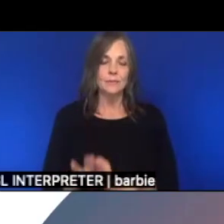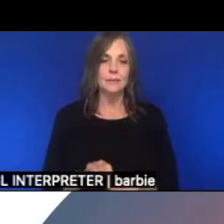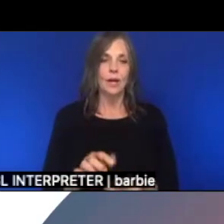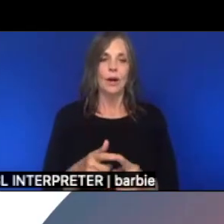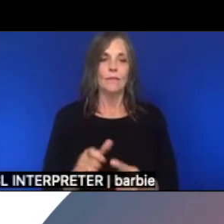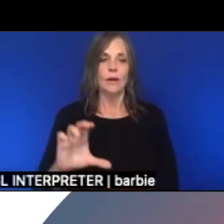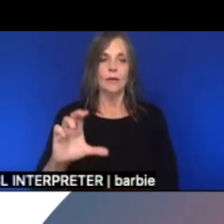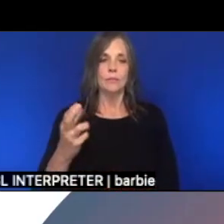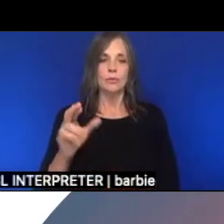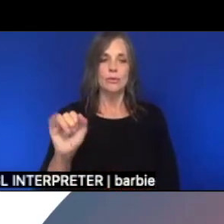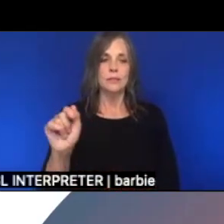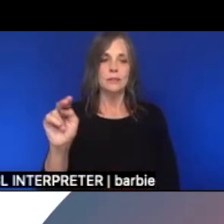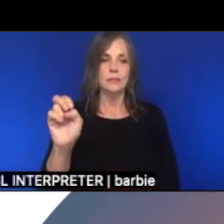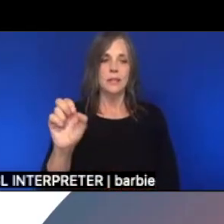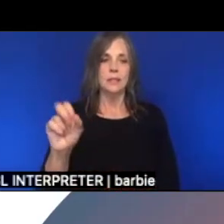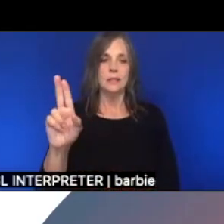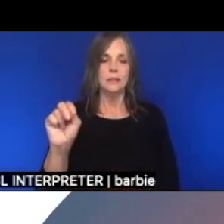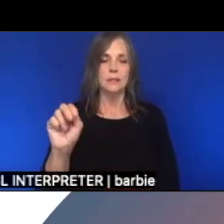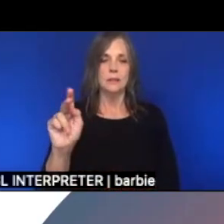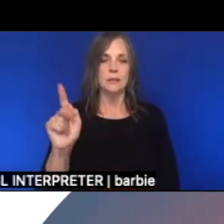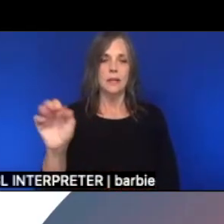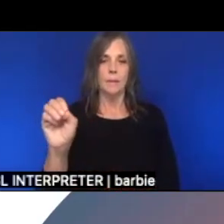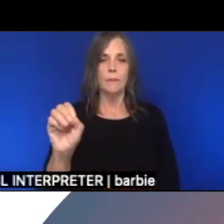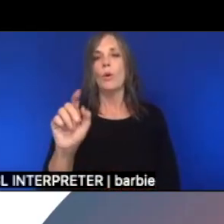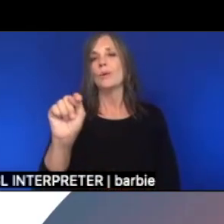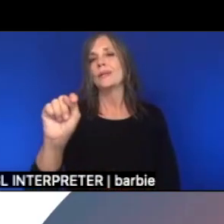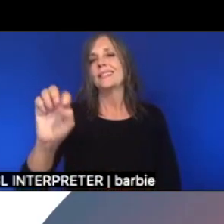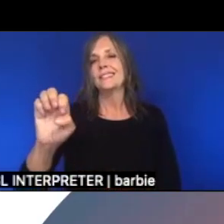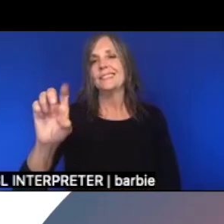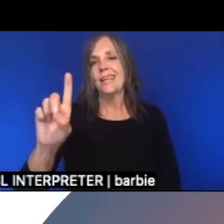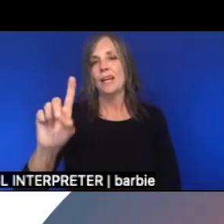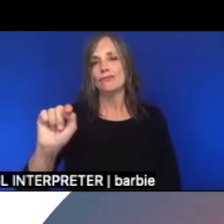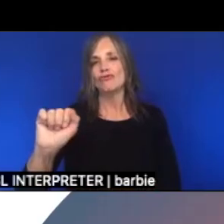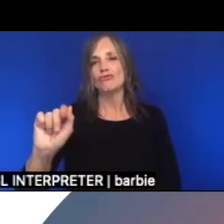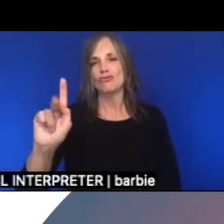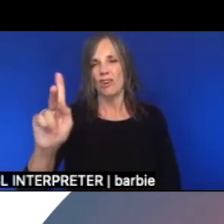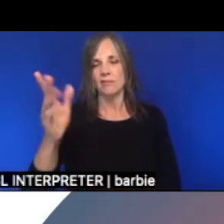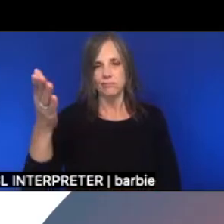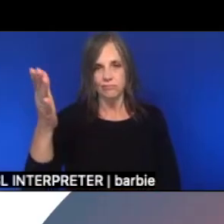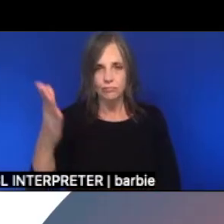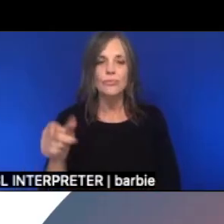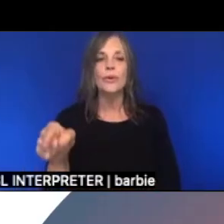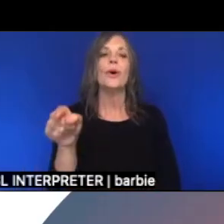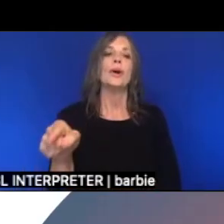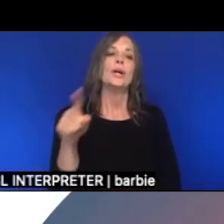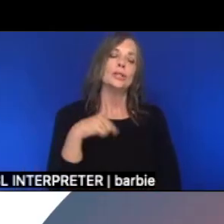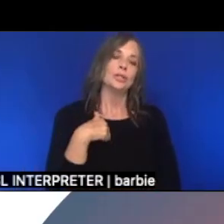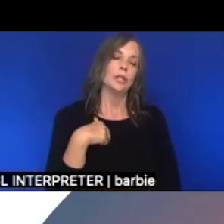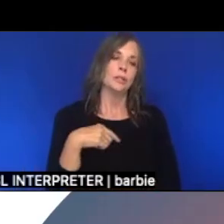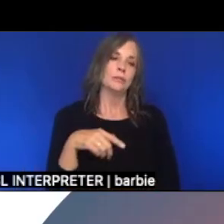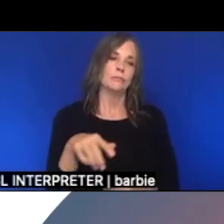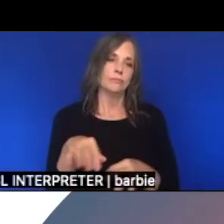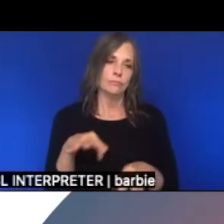Christine Sun Kim, and she's explaining her relationship with sign language and music. It's a